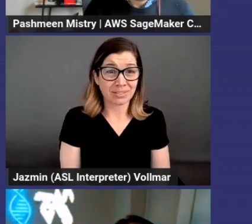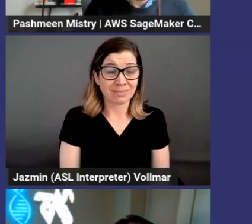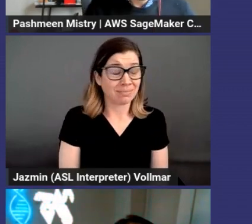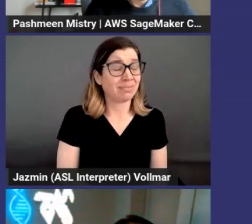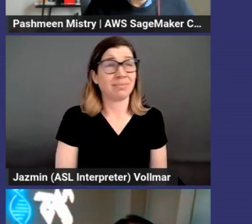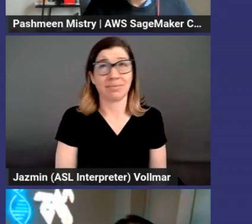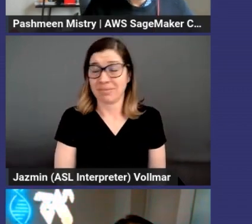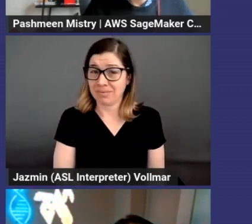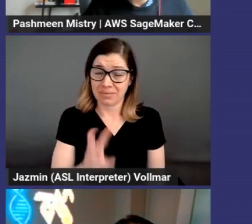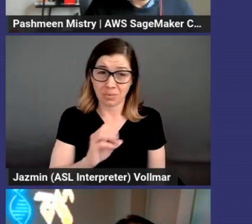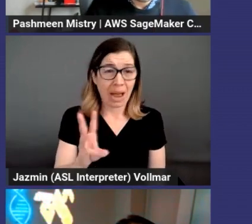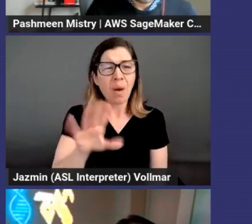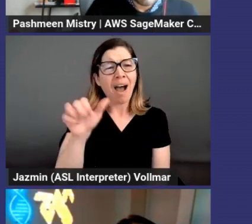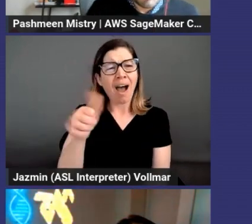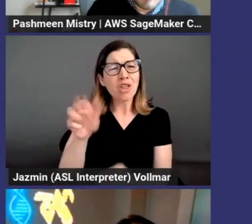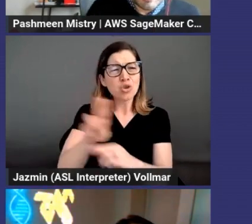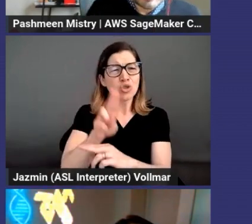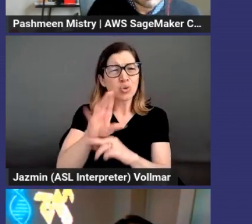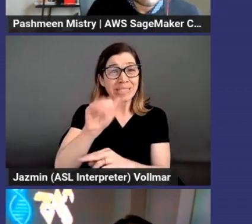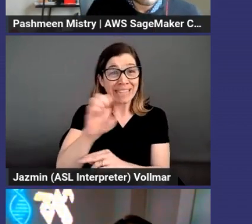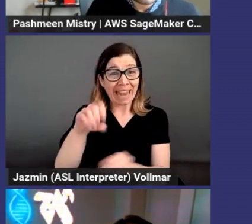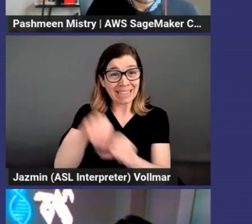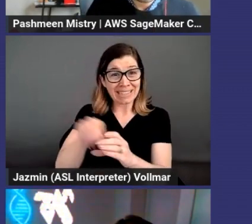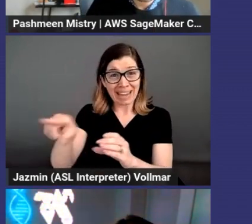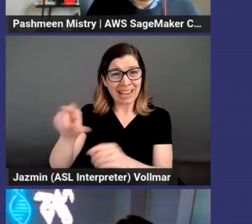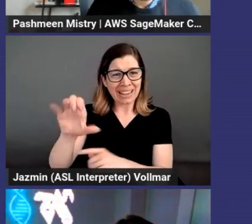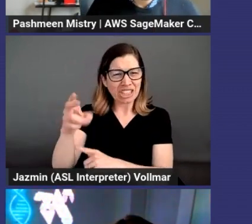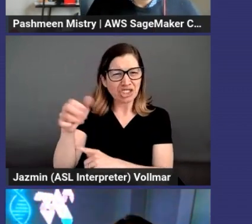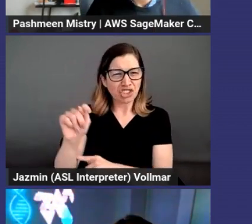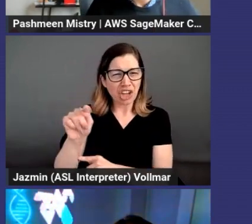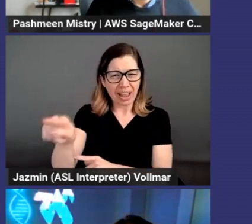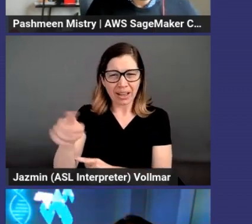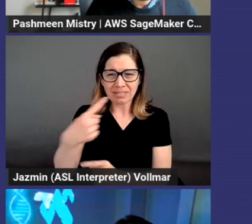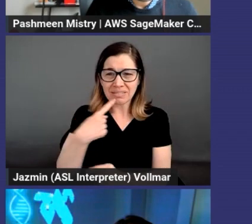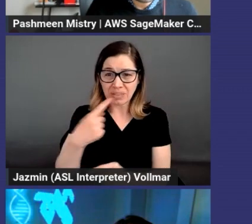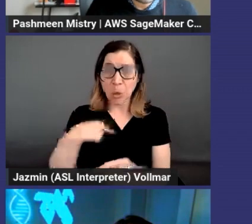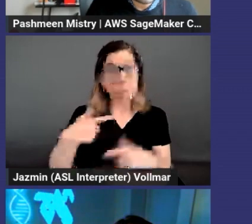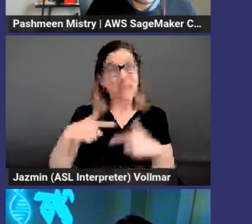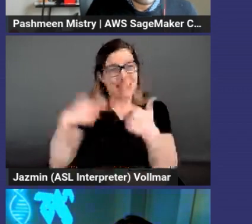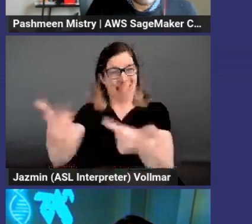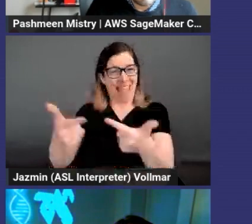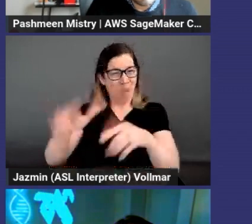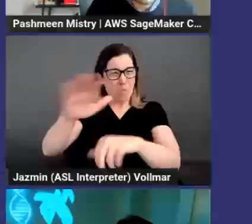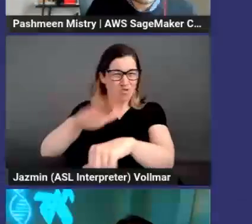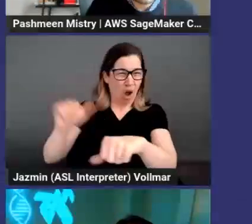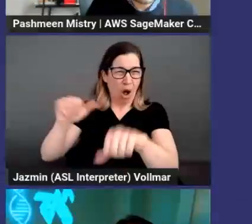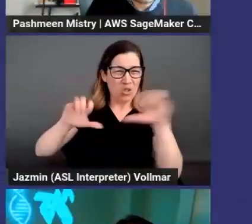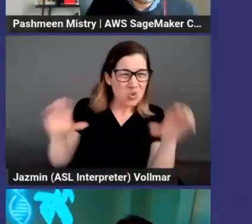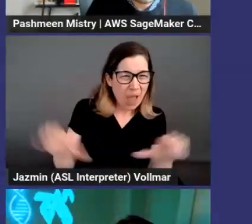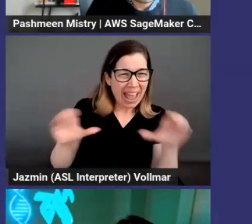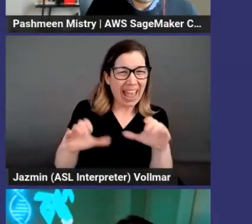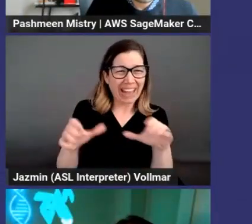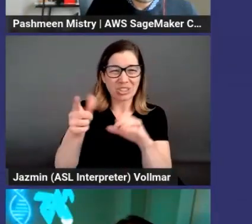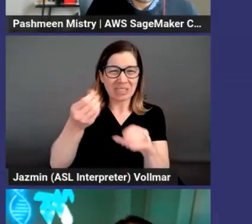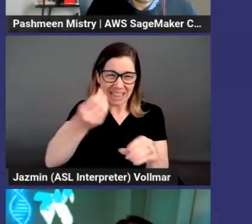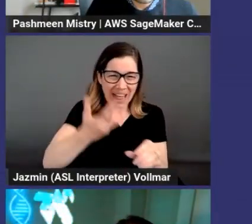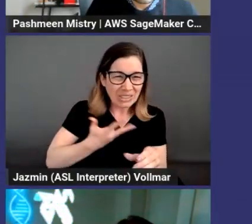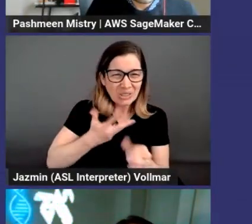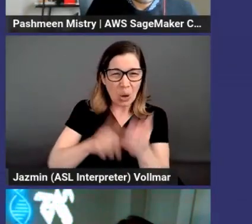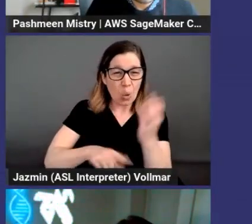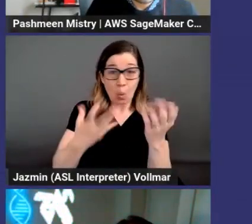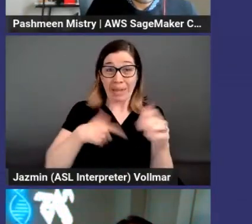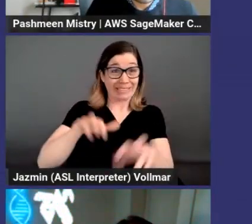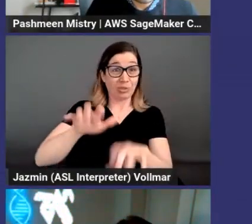there's also another use case here that's in the chat. And they said, because we gave them the call to action, go ahead and use the chat to let us know about sentiment analysis, what you want us to